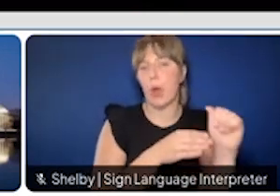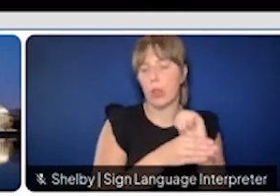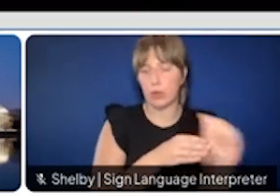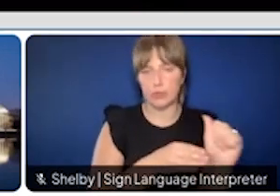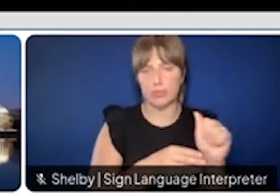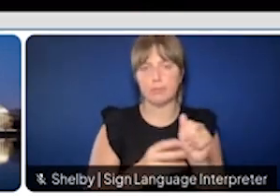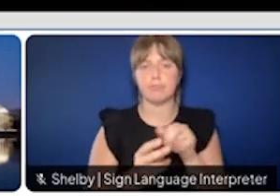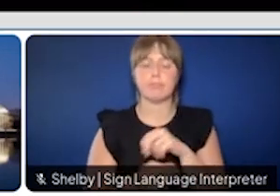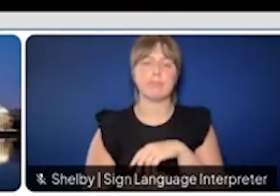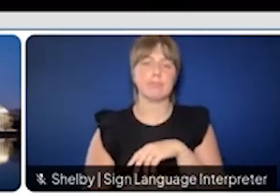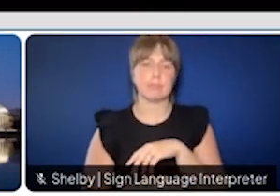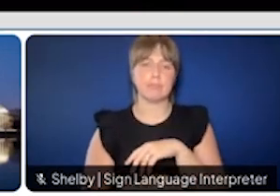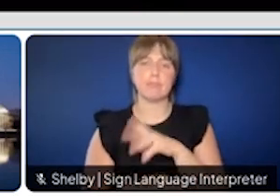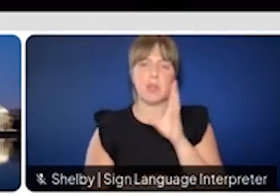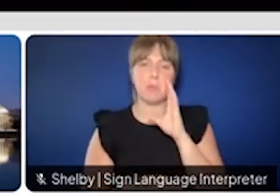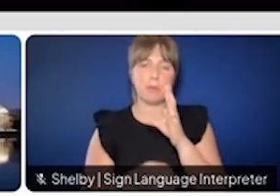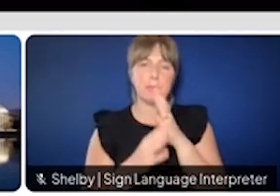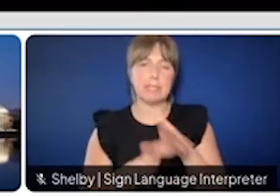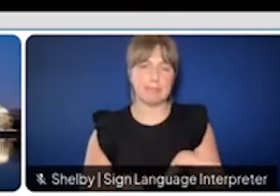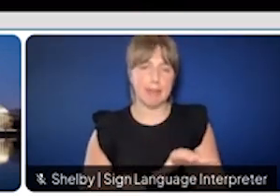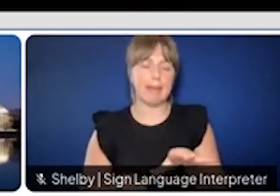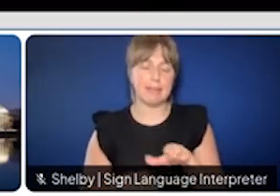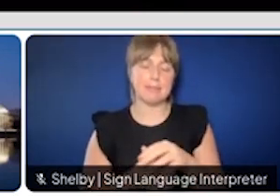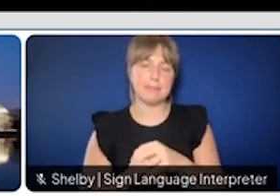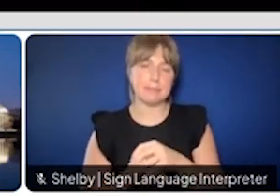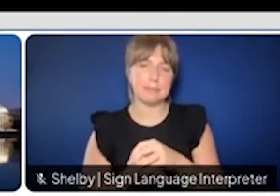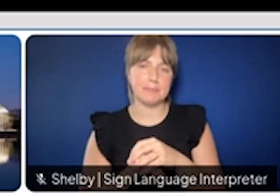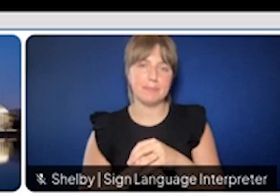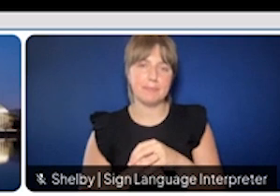that dollar amount by the price per share set earlier. We